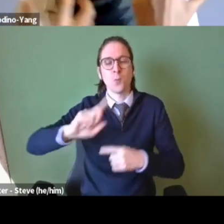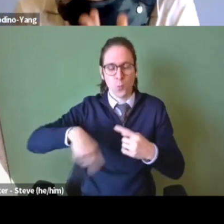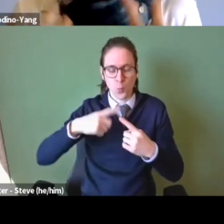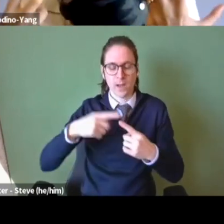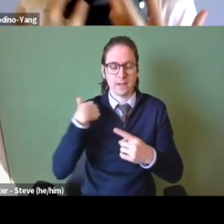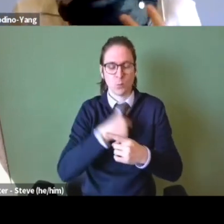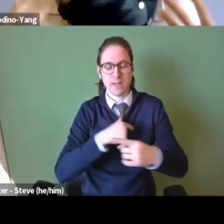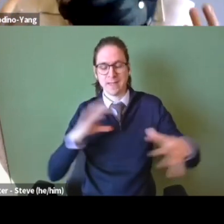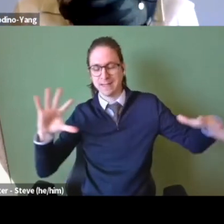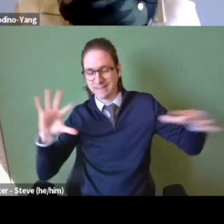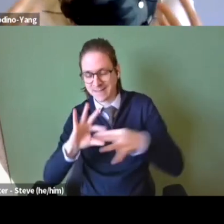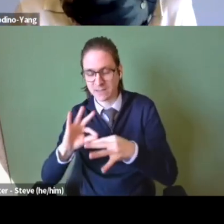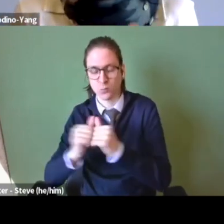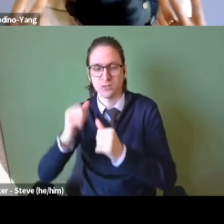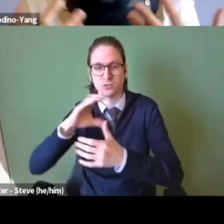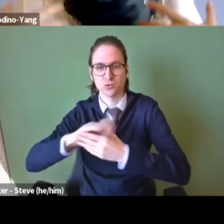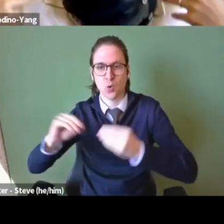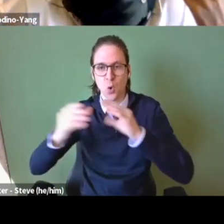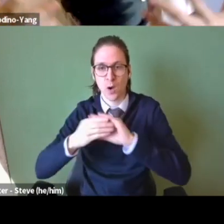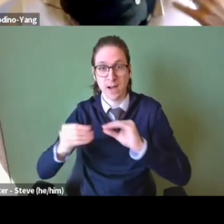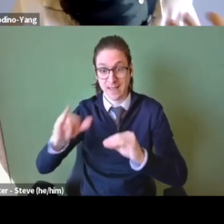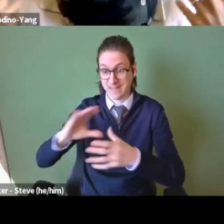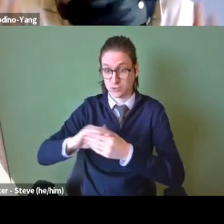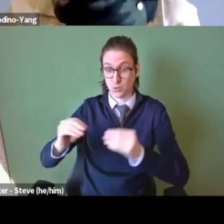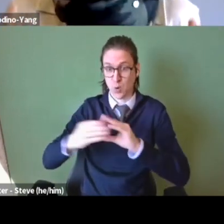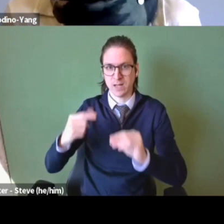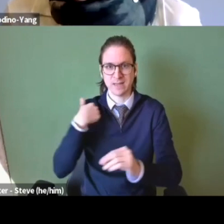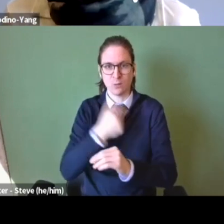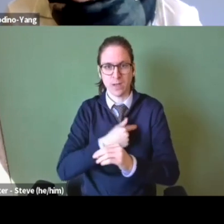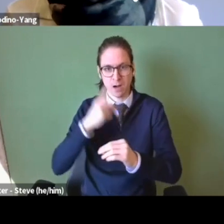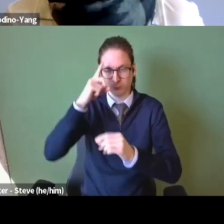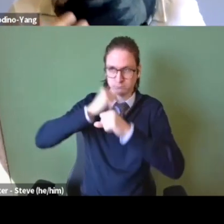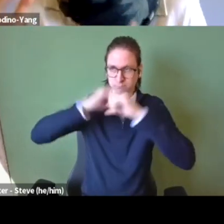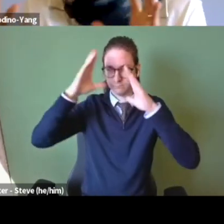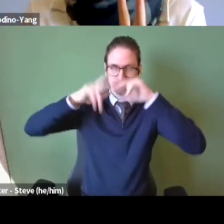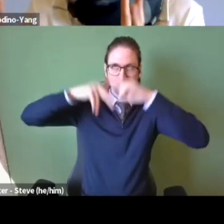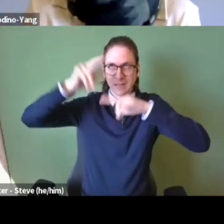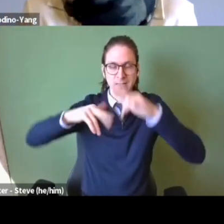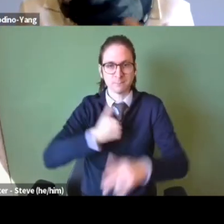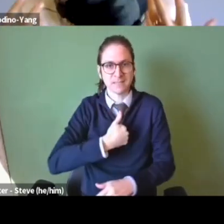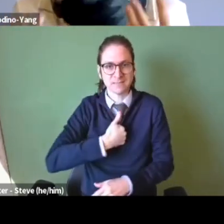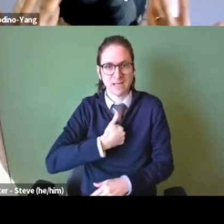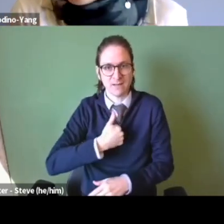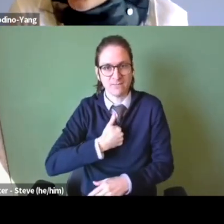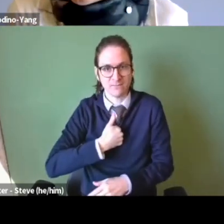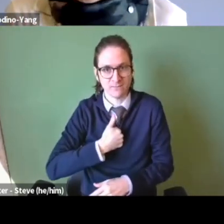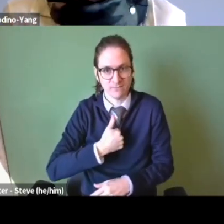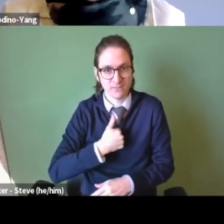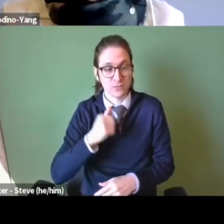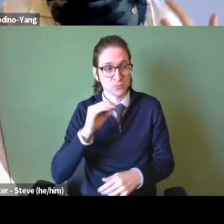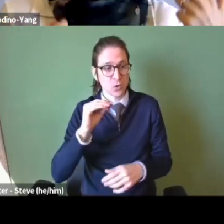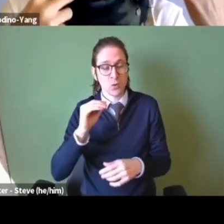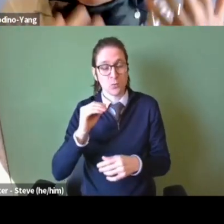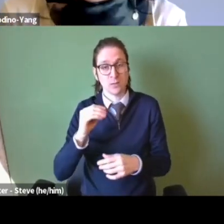is constructing inside their mind that is the understanding of that content on the one hand, and is